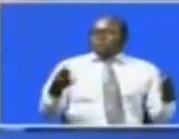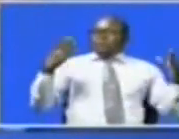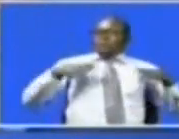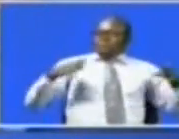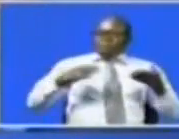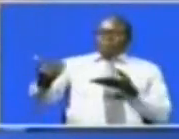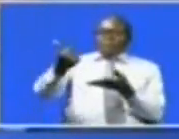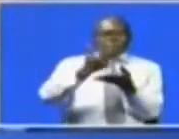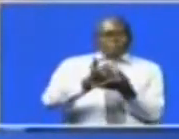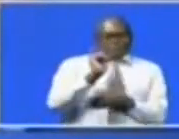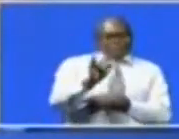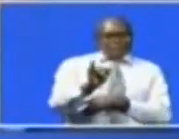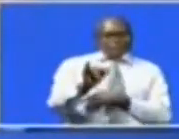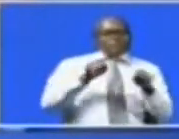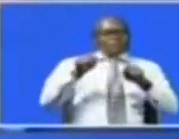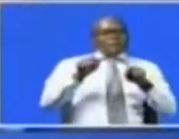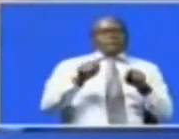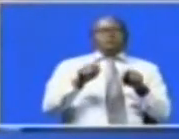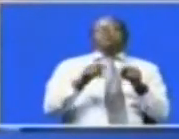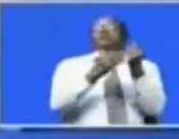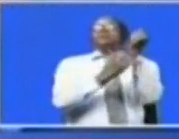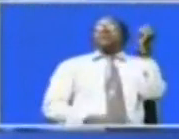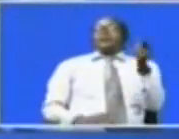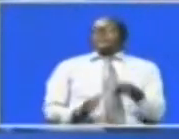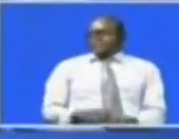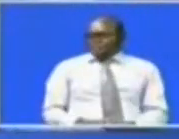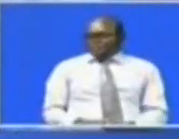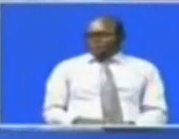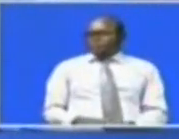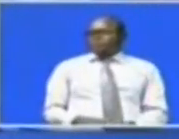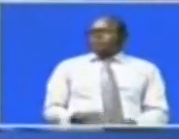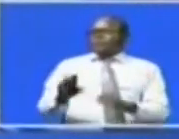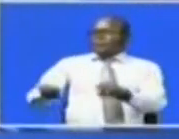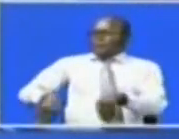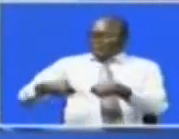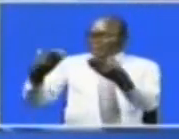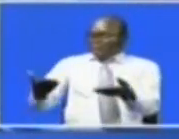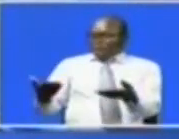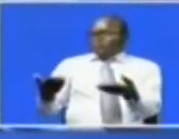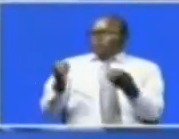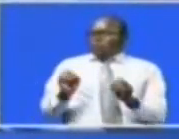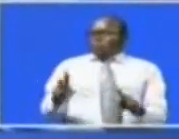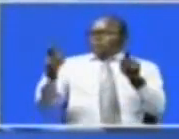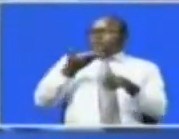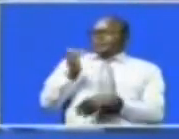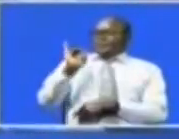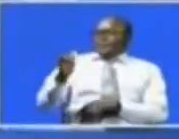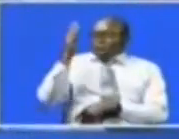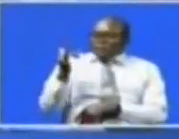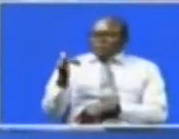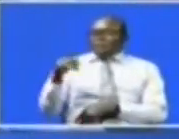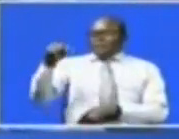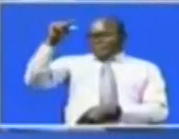have been put in charge to do those things. So then, spokesperson, I'll give you an opportunity to respond to that, because then